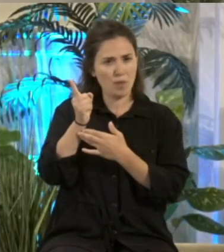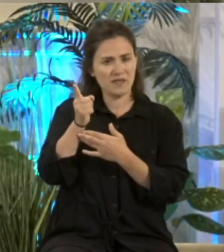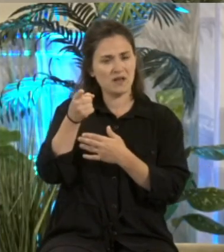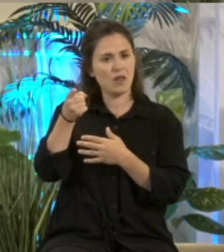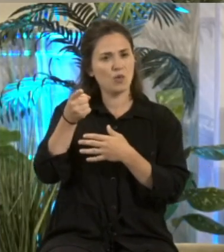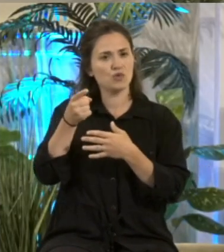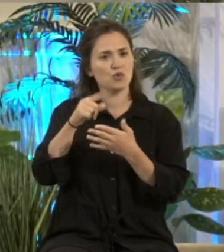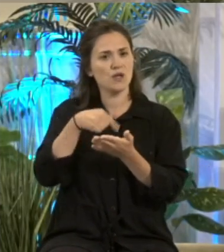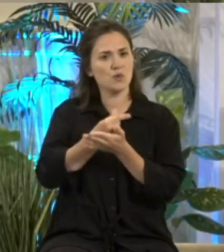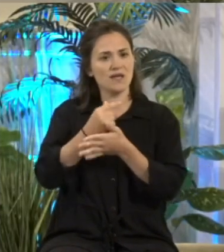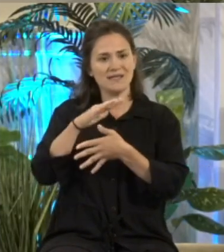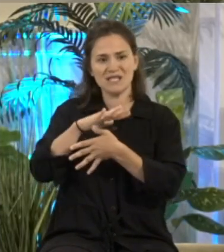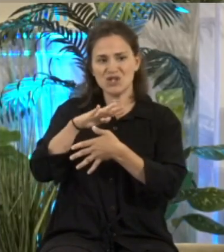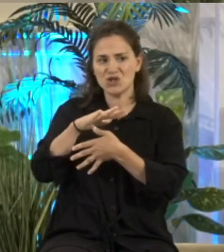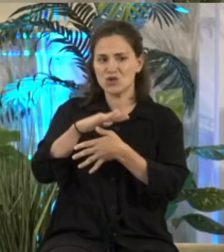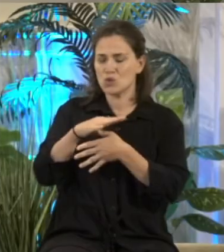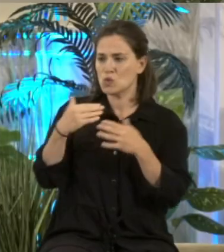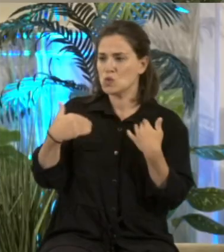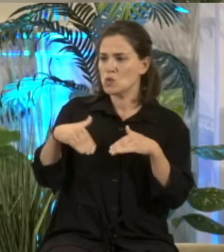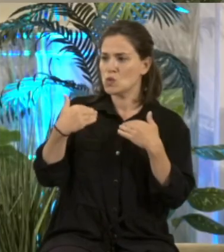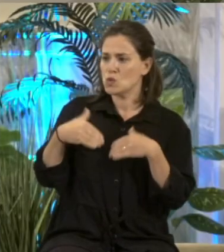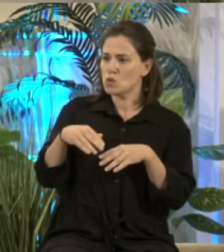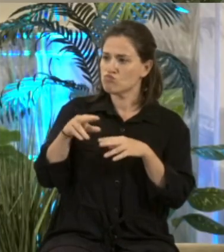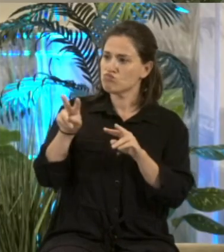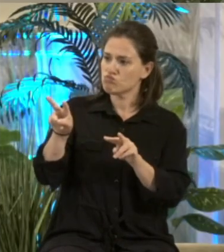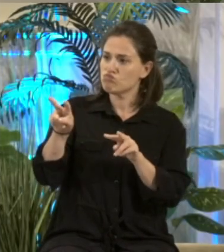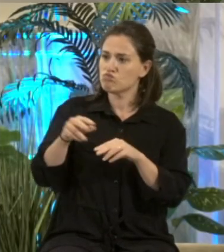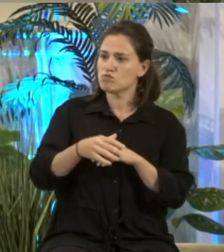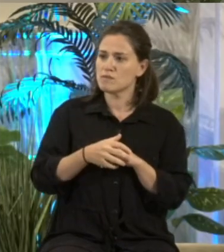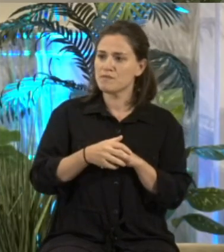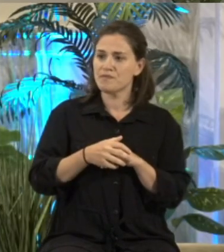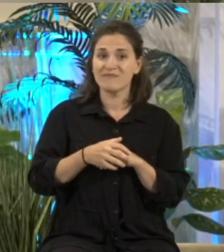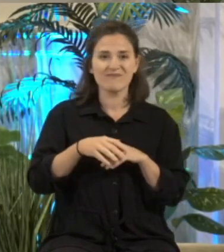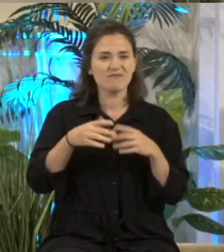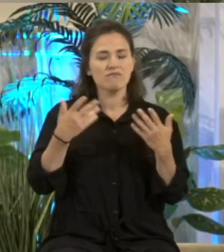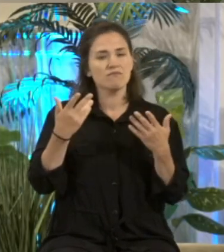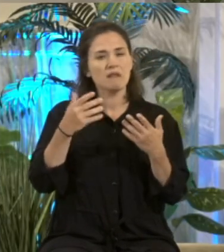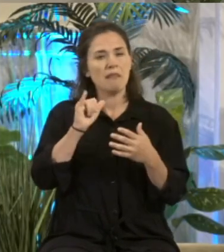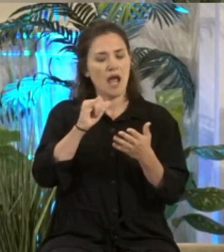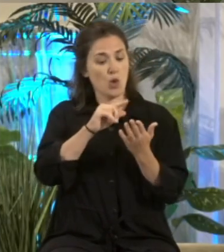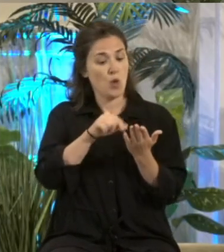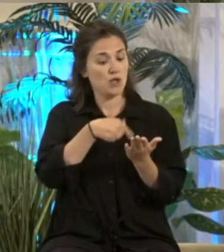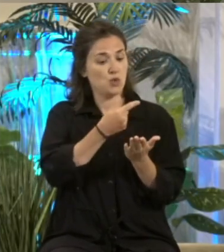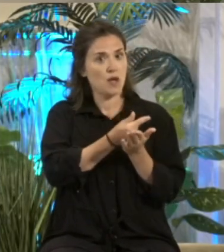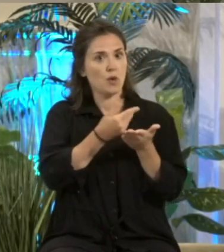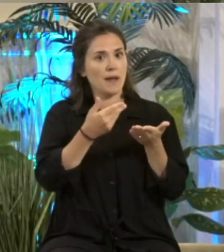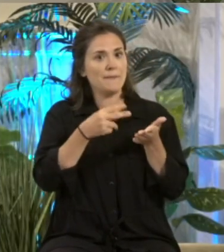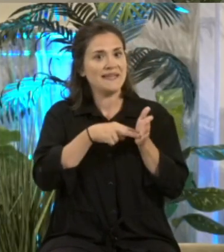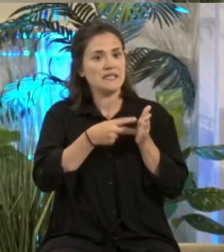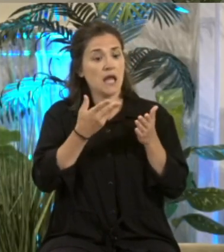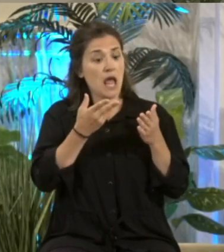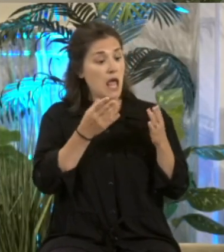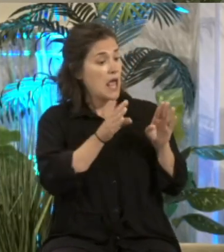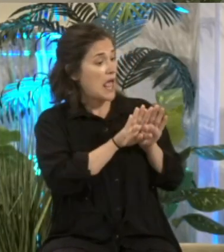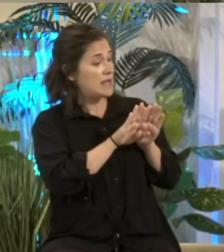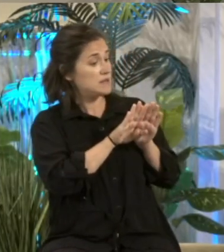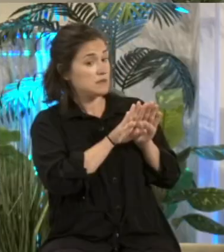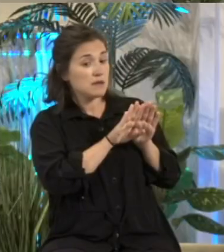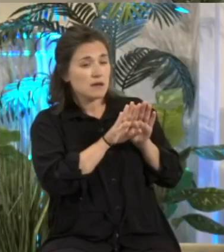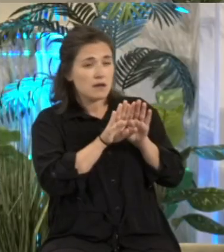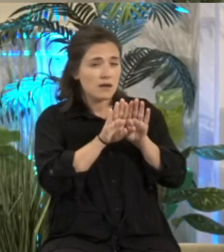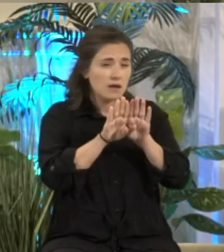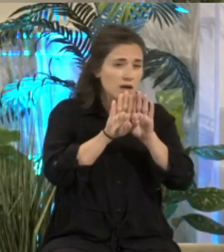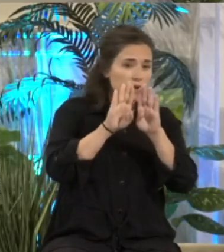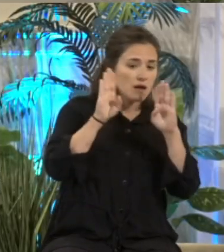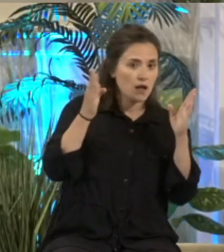of those who've graduated, this crossing over to what's next, I want to lift up